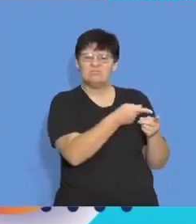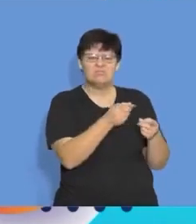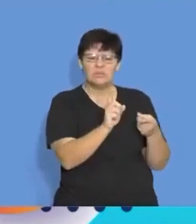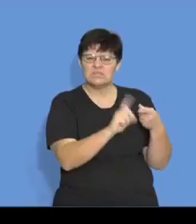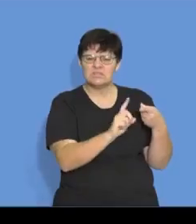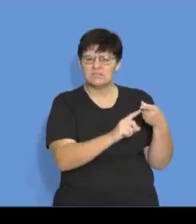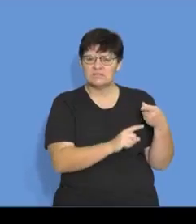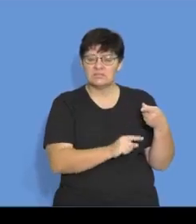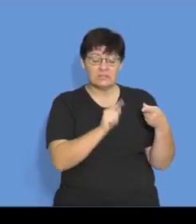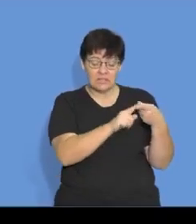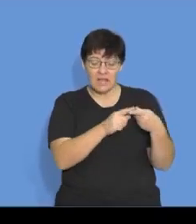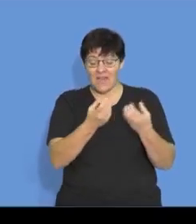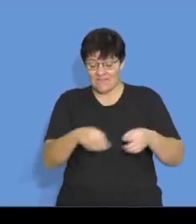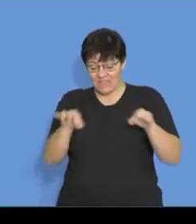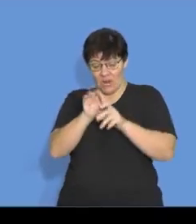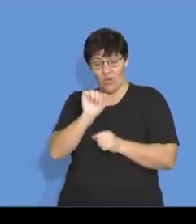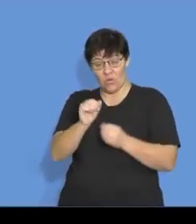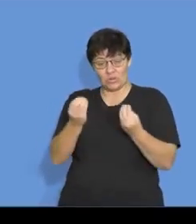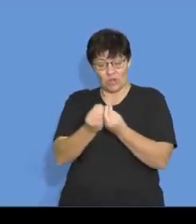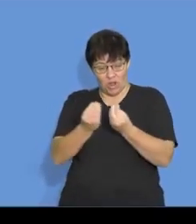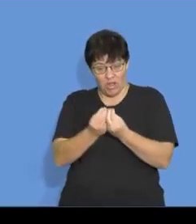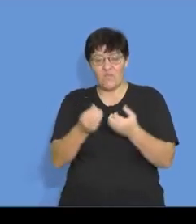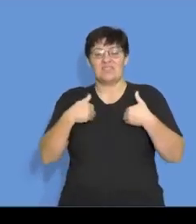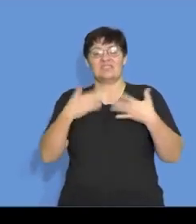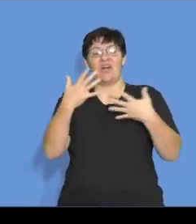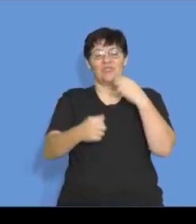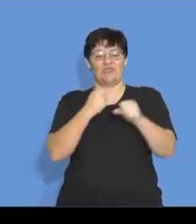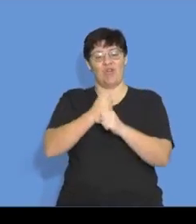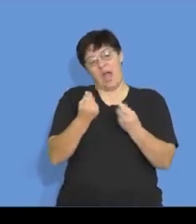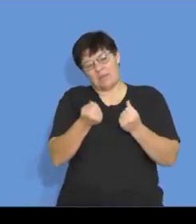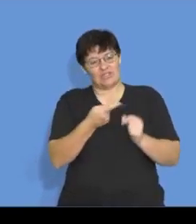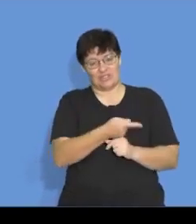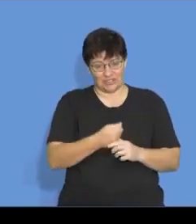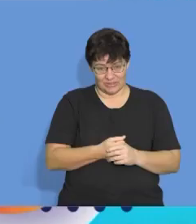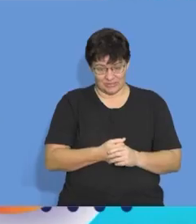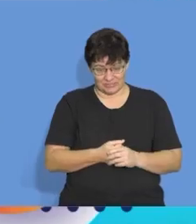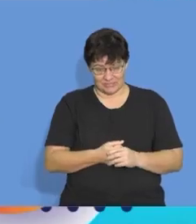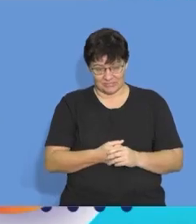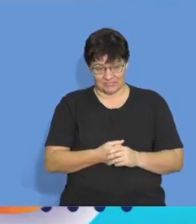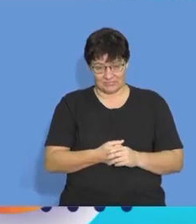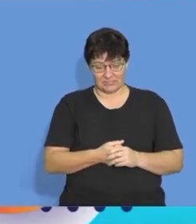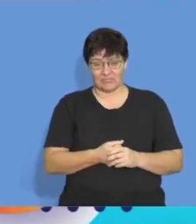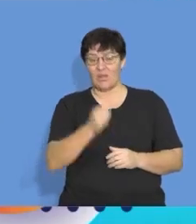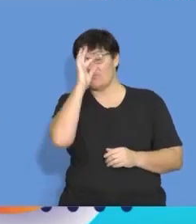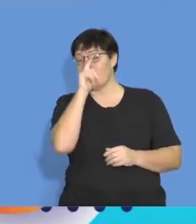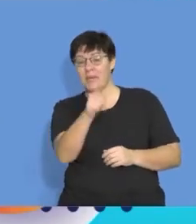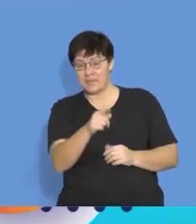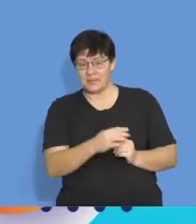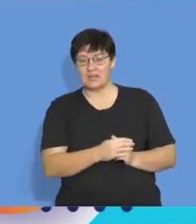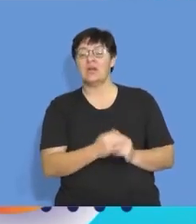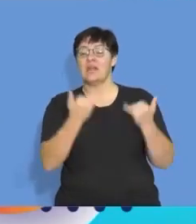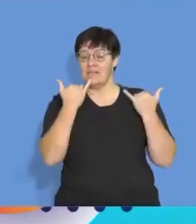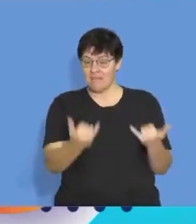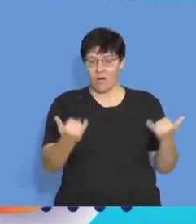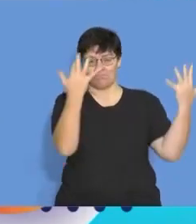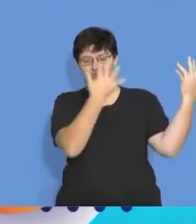The value of the stock at the beginning of the year. Now remember, this is where we are